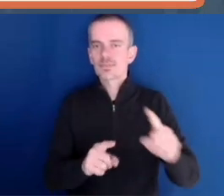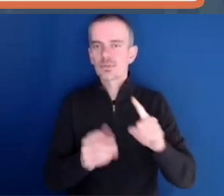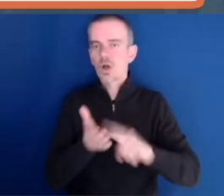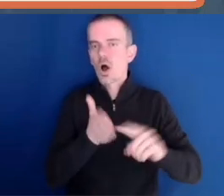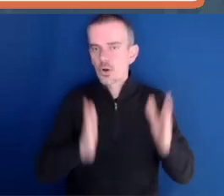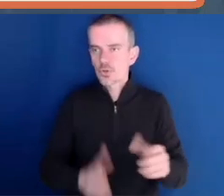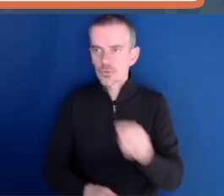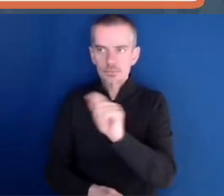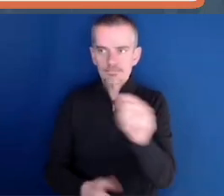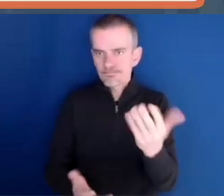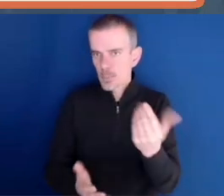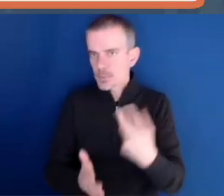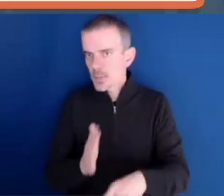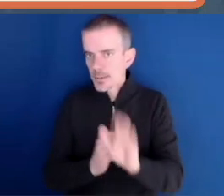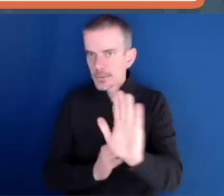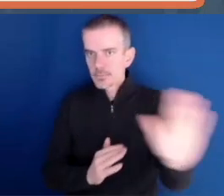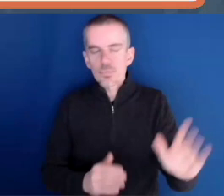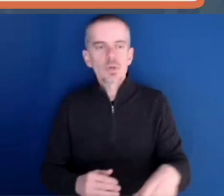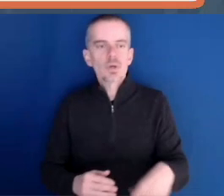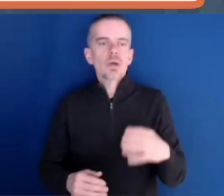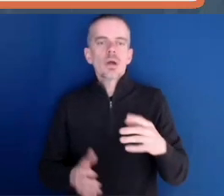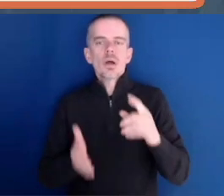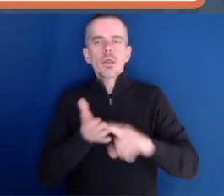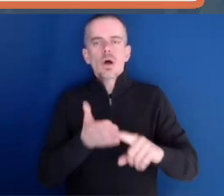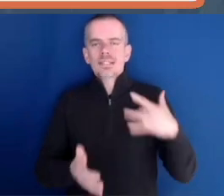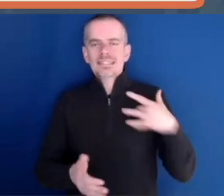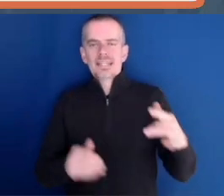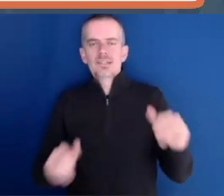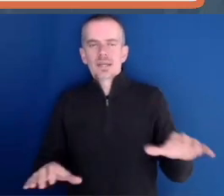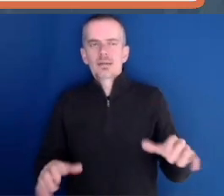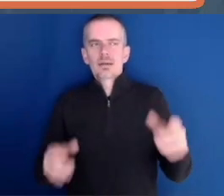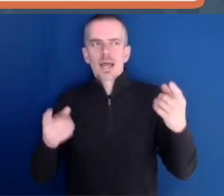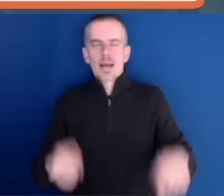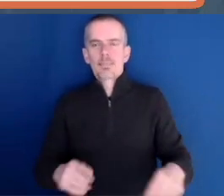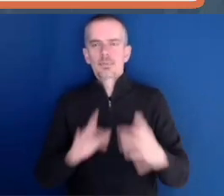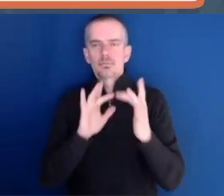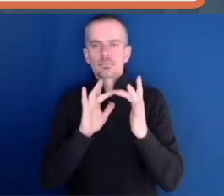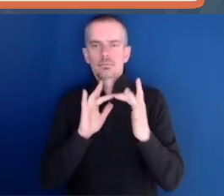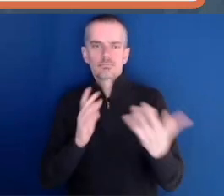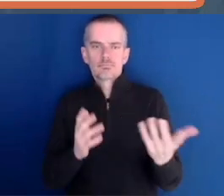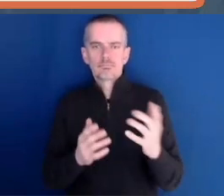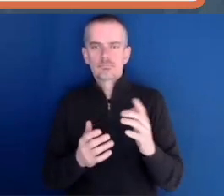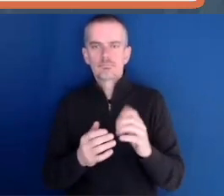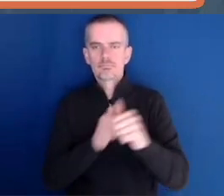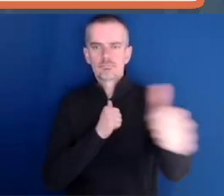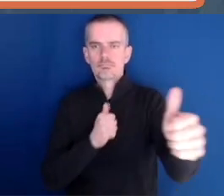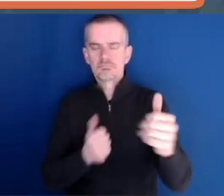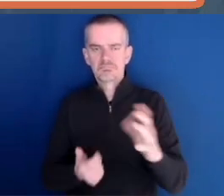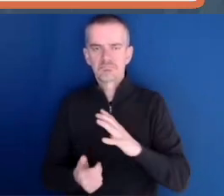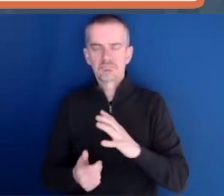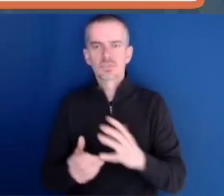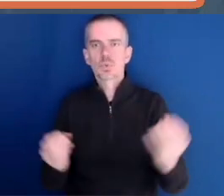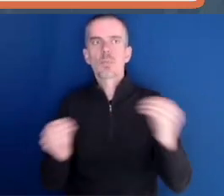auditors. The audit generally can be done virtually, right? And so you kind of have greater